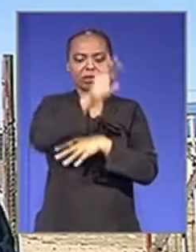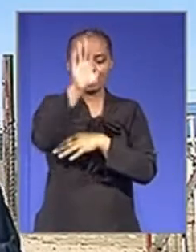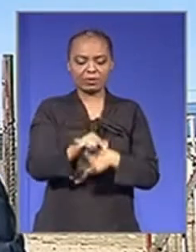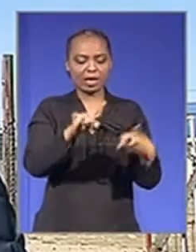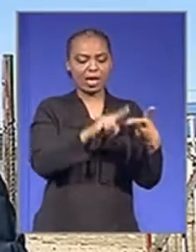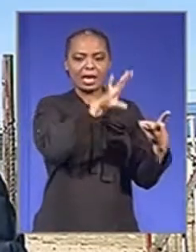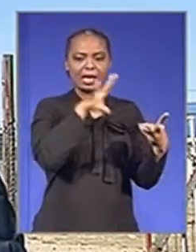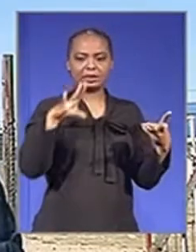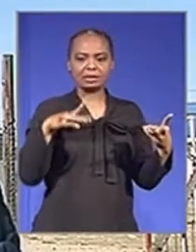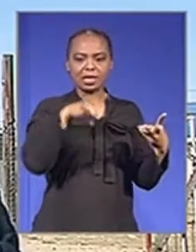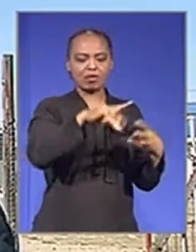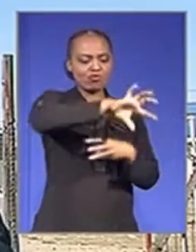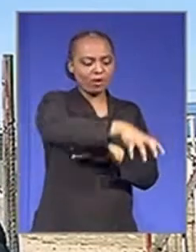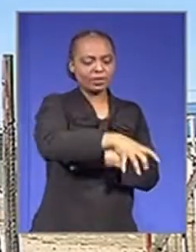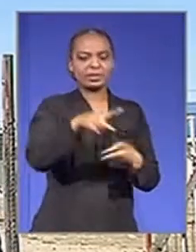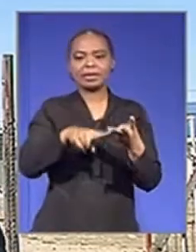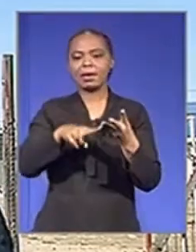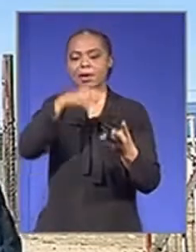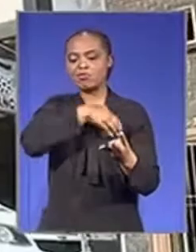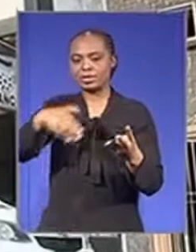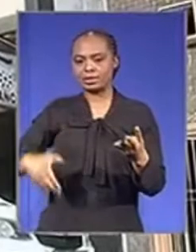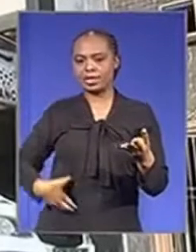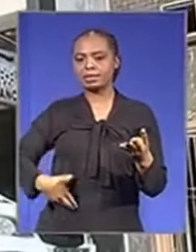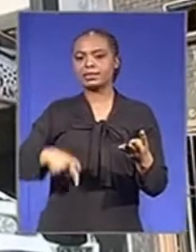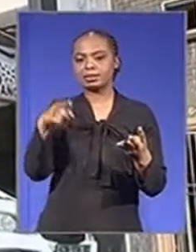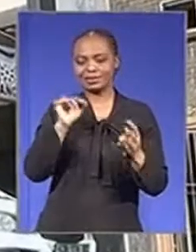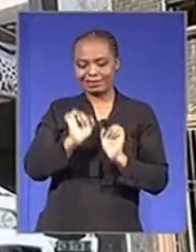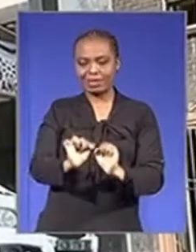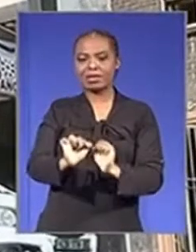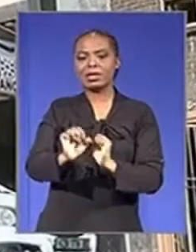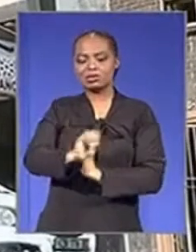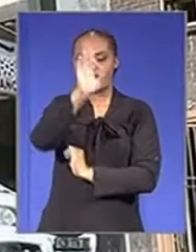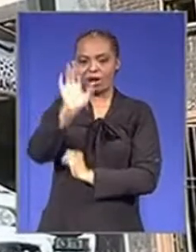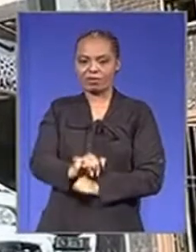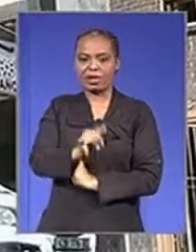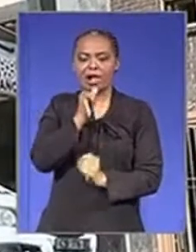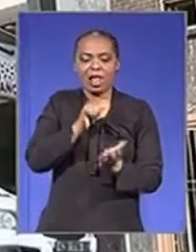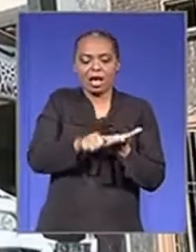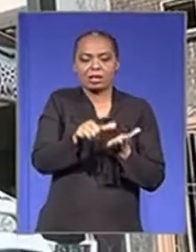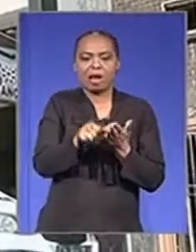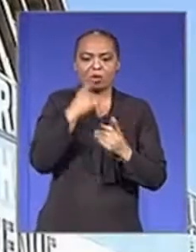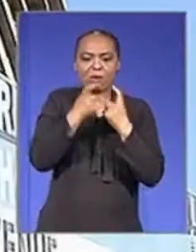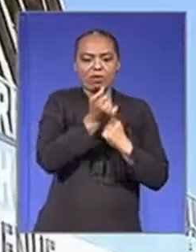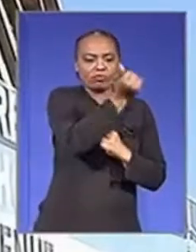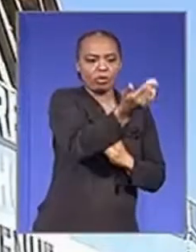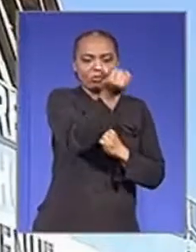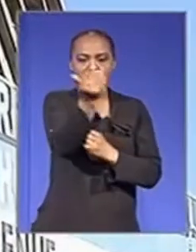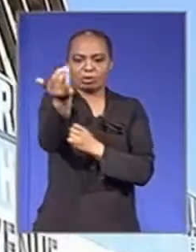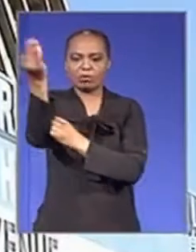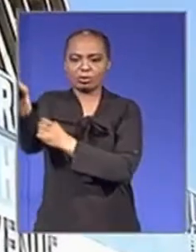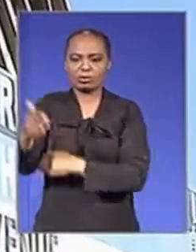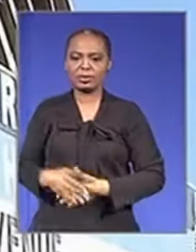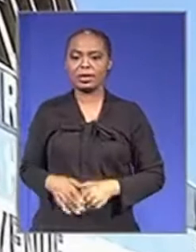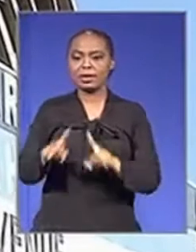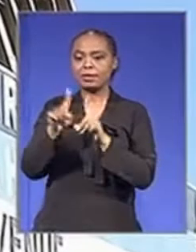Provinces, also to the President of the Republic. Empa sehlopha sa tshebetso sa lebatowa Nelson Mandela Bay ha se ikamahanye le